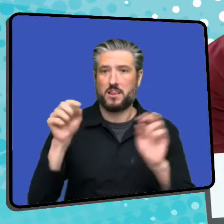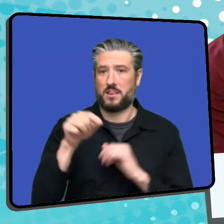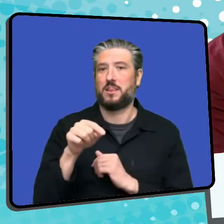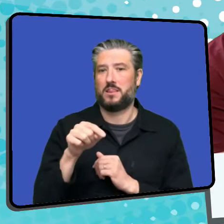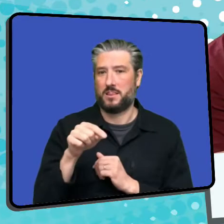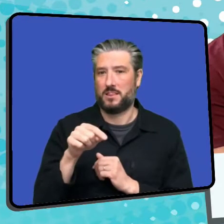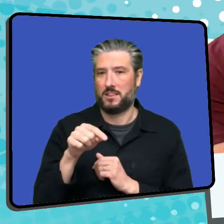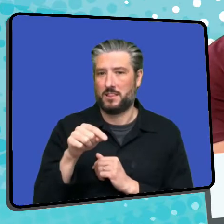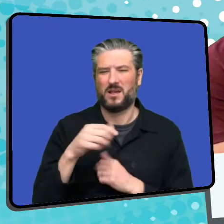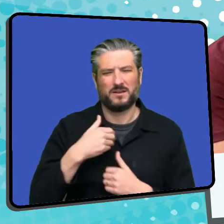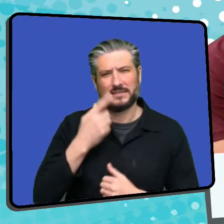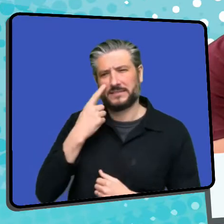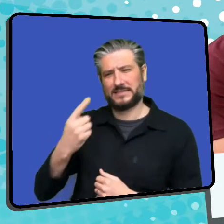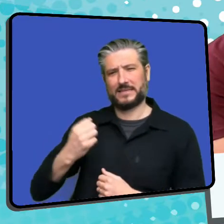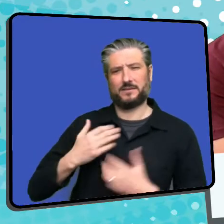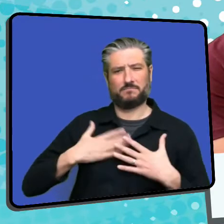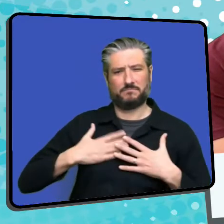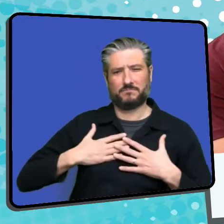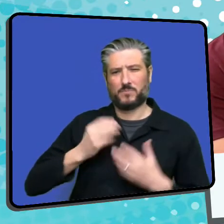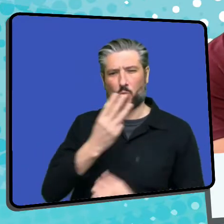abitofai.show. Over to you, Amy.